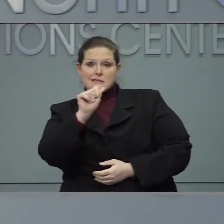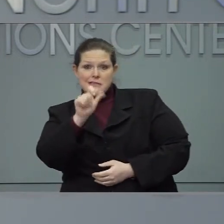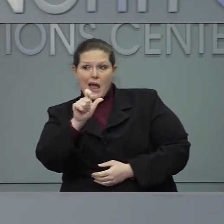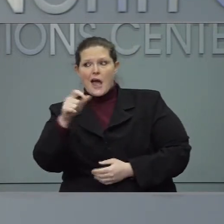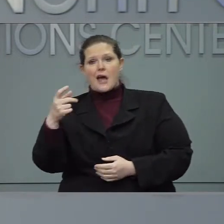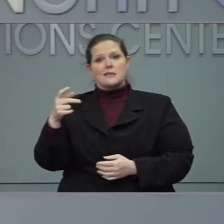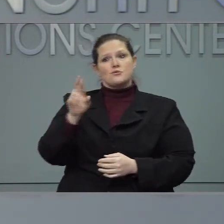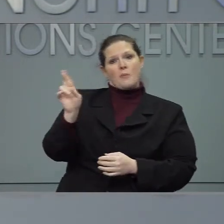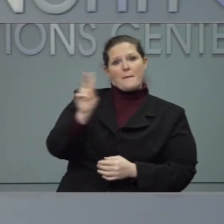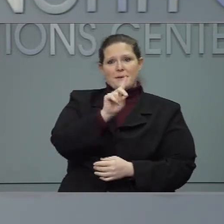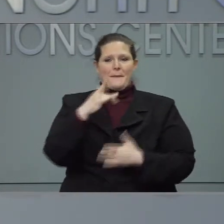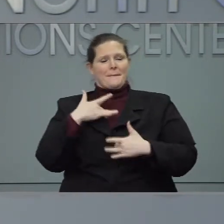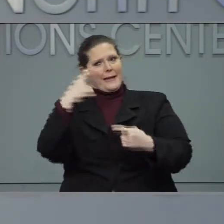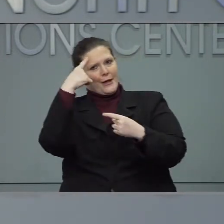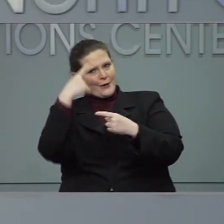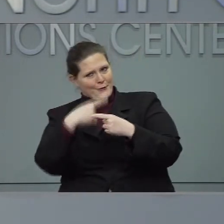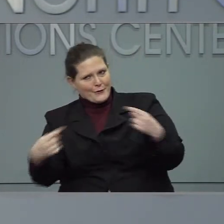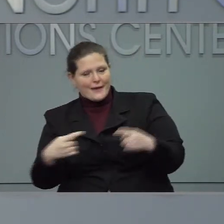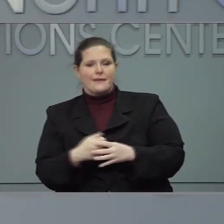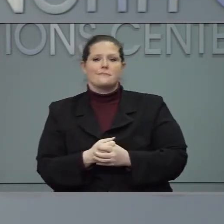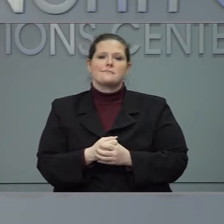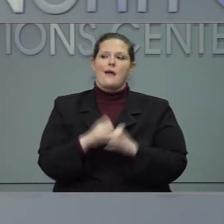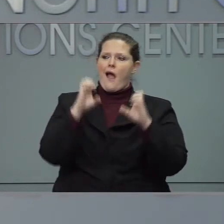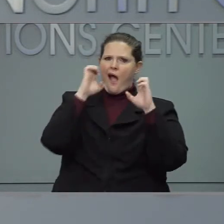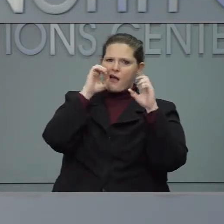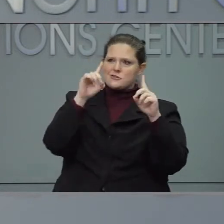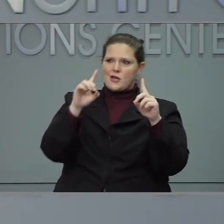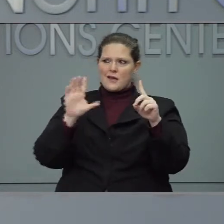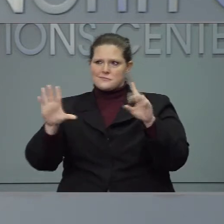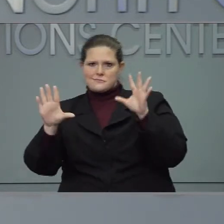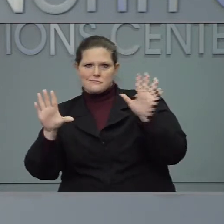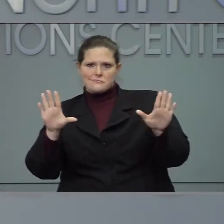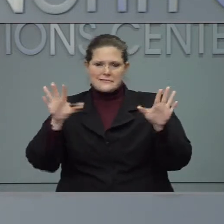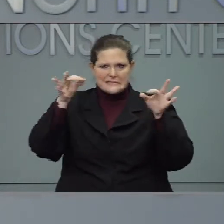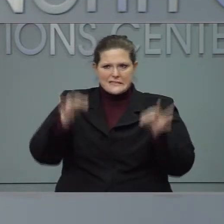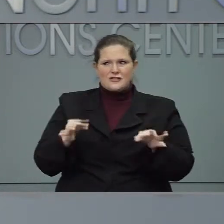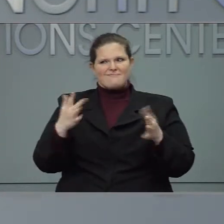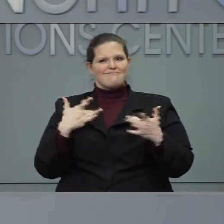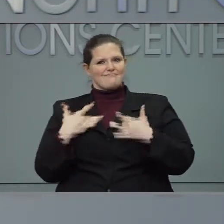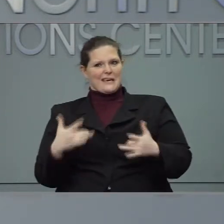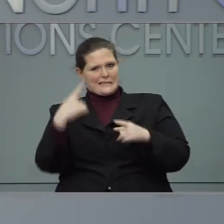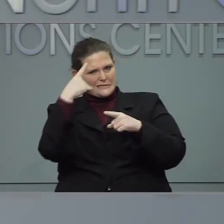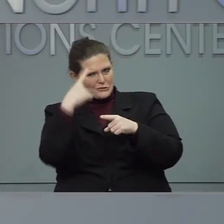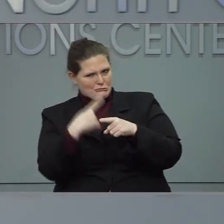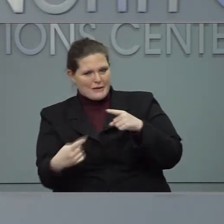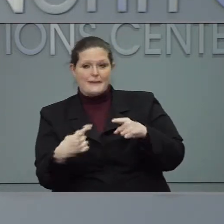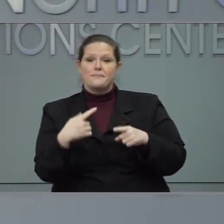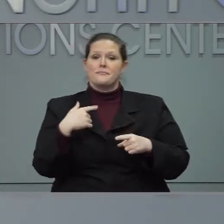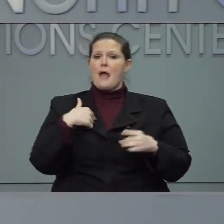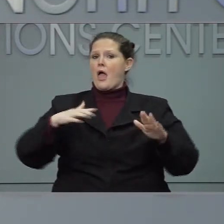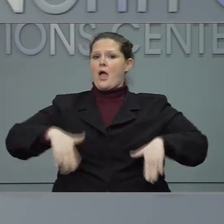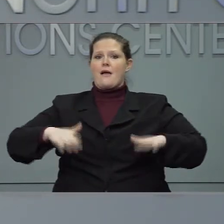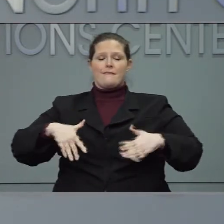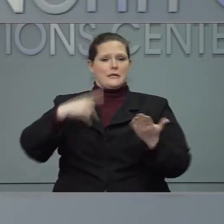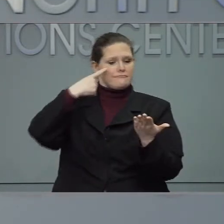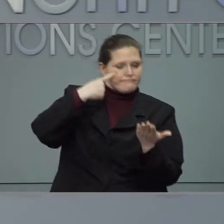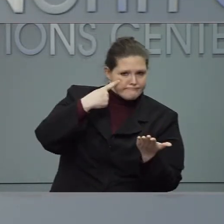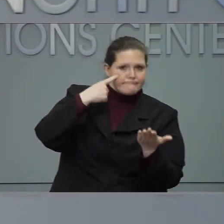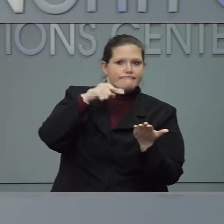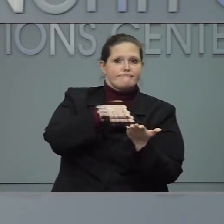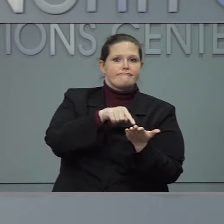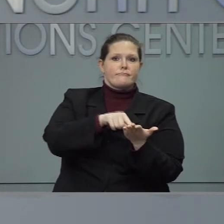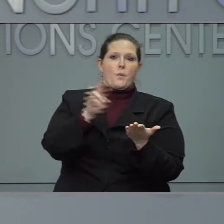education investment, although I do not know. I've not seen what the Republicans have proposed in their budget. But I look forward to